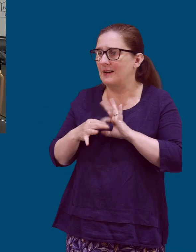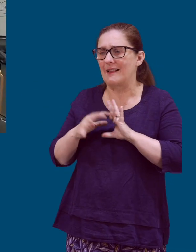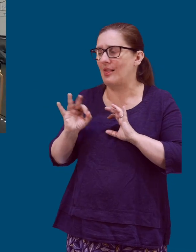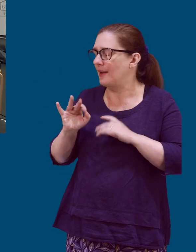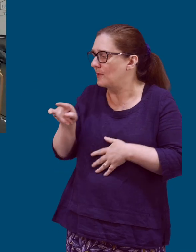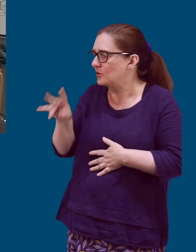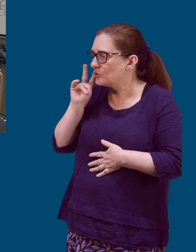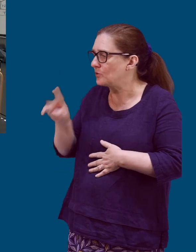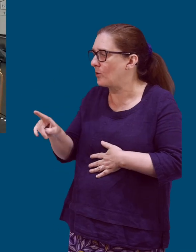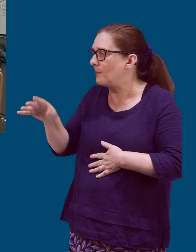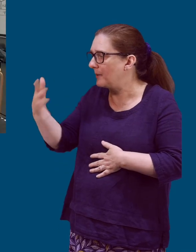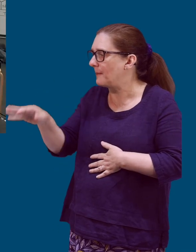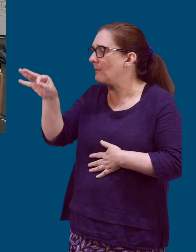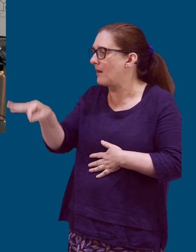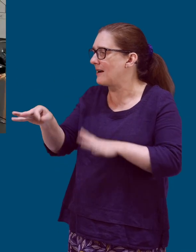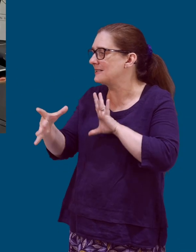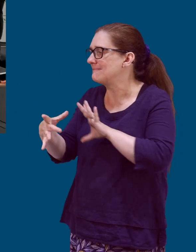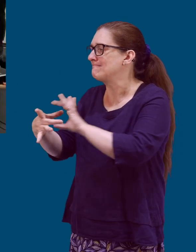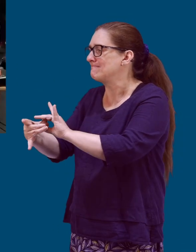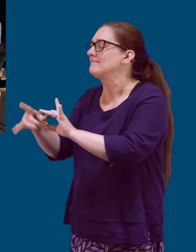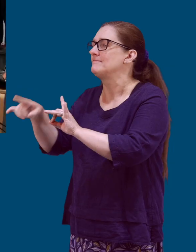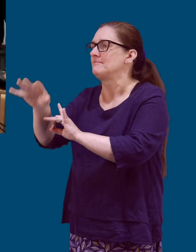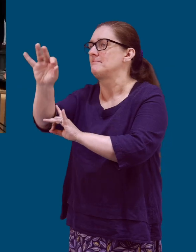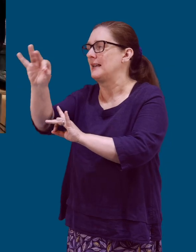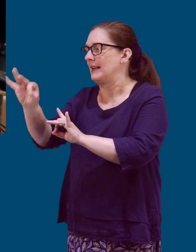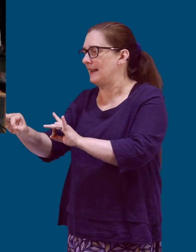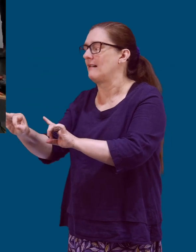And with that, a heady balance of grief and joy.